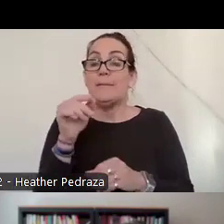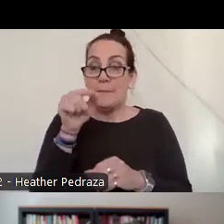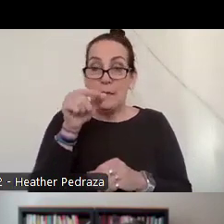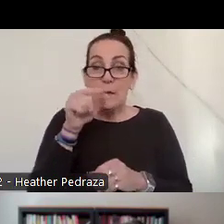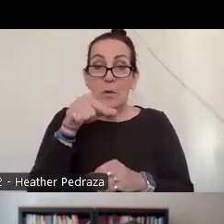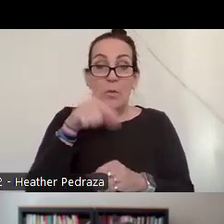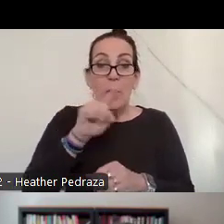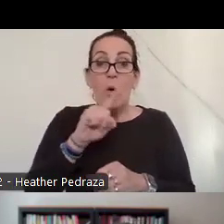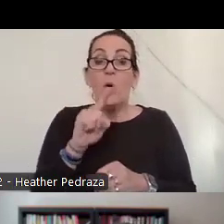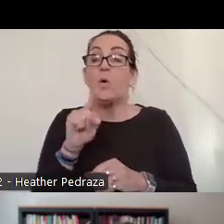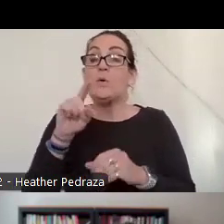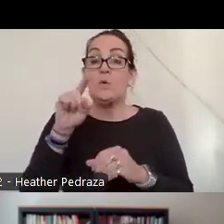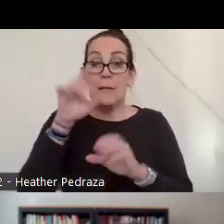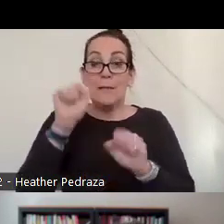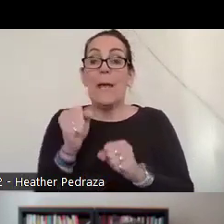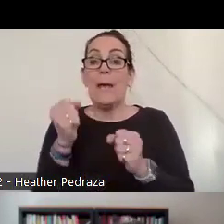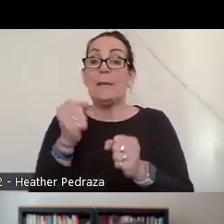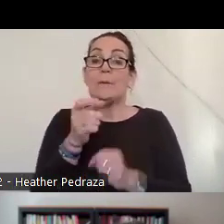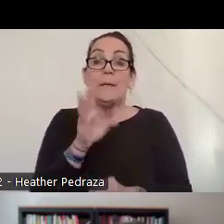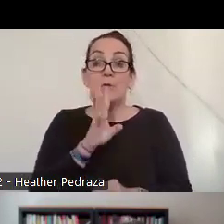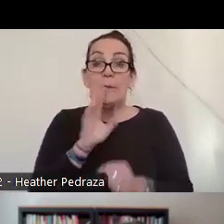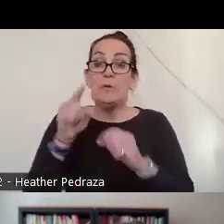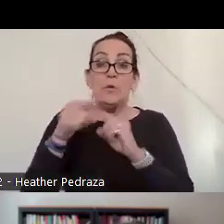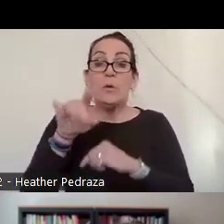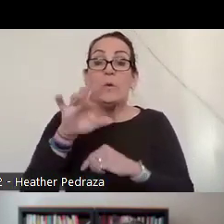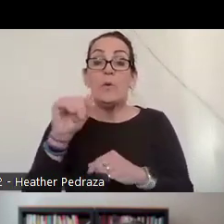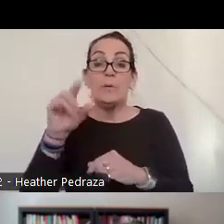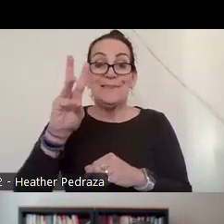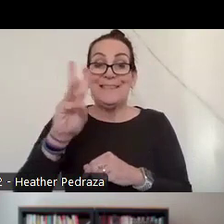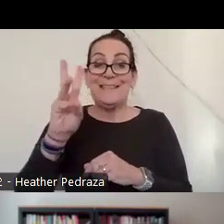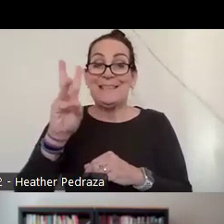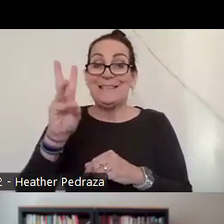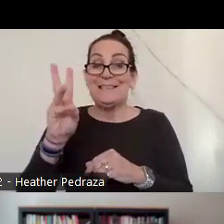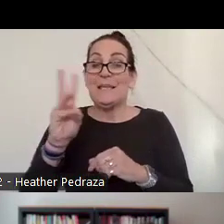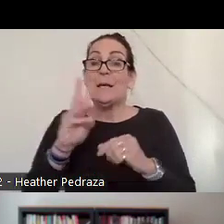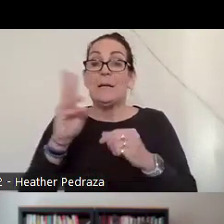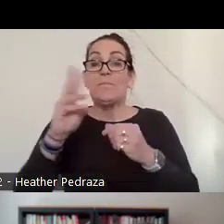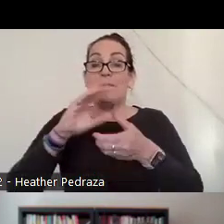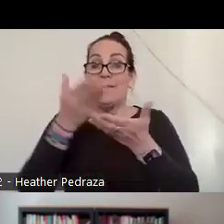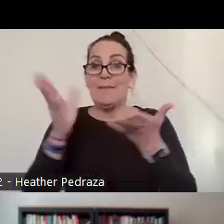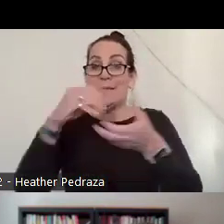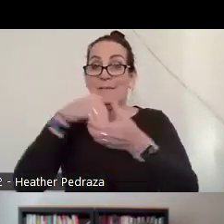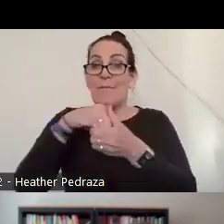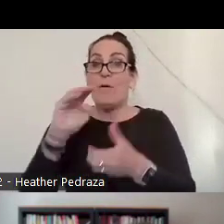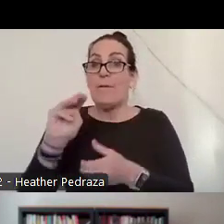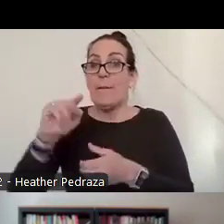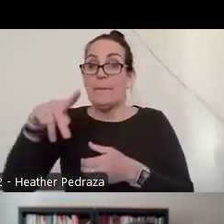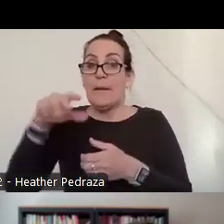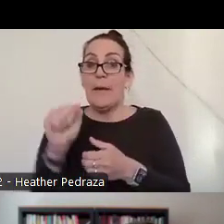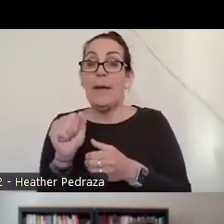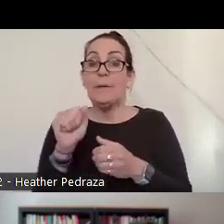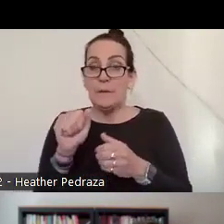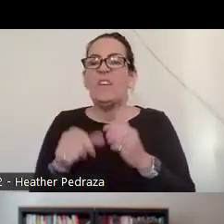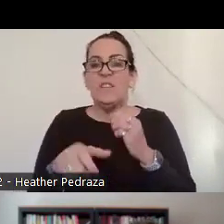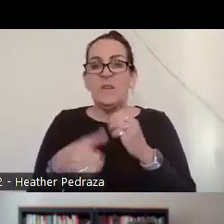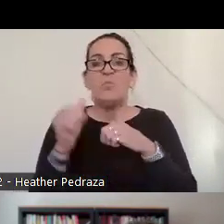of an MPA and help us answer our evaluation questions. It's likely that, with a wide